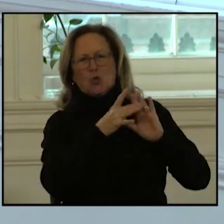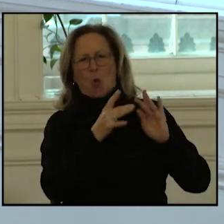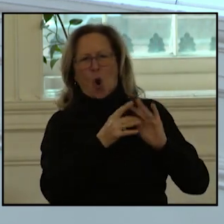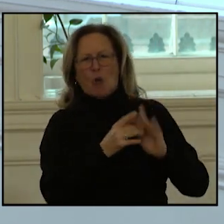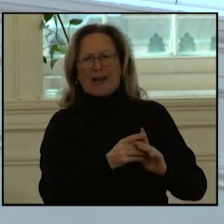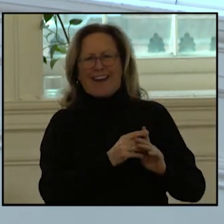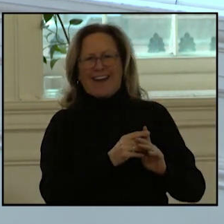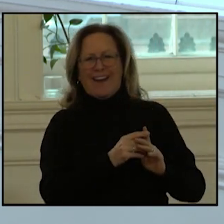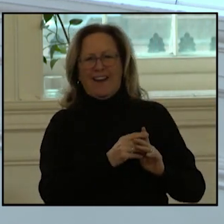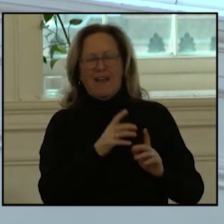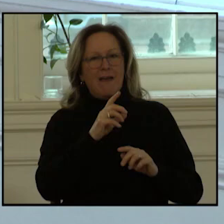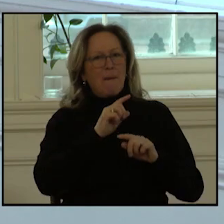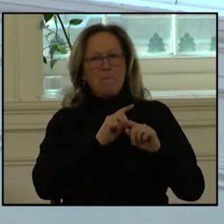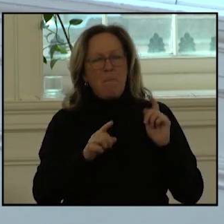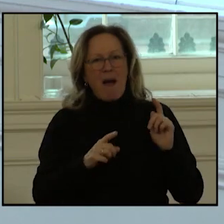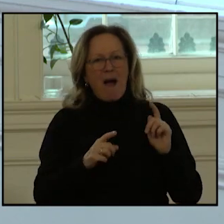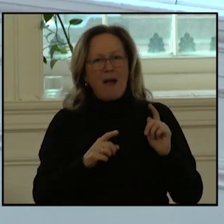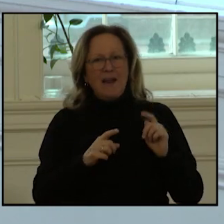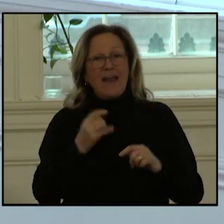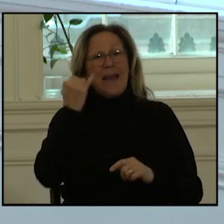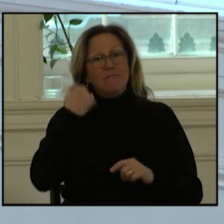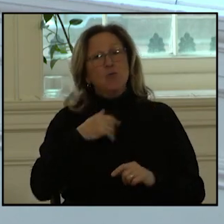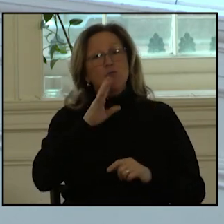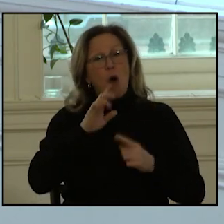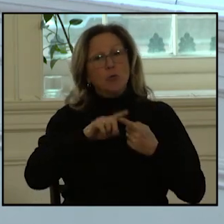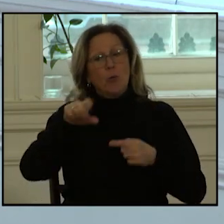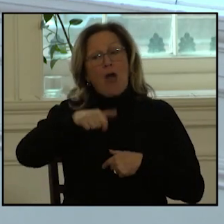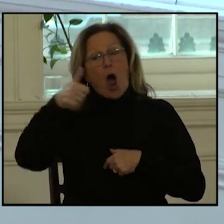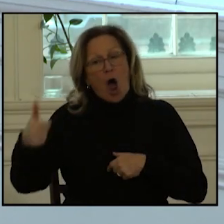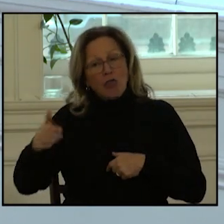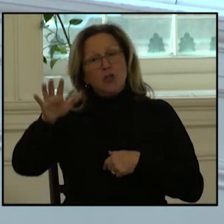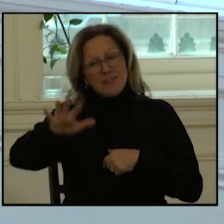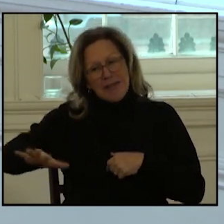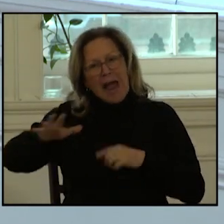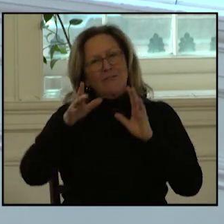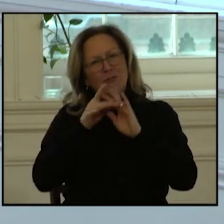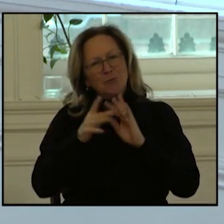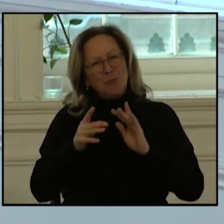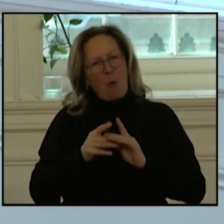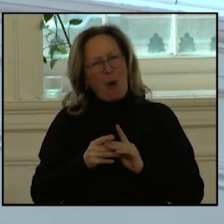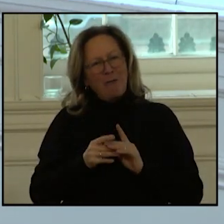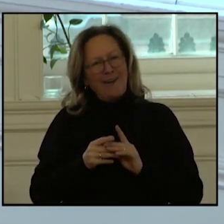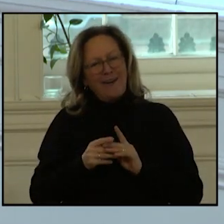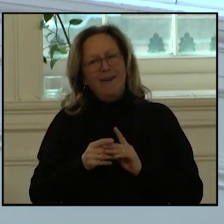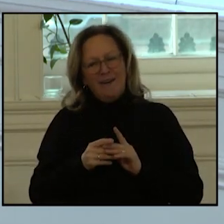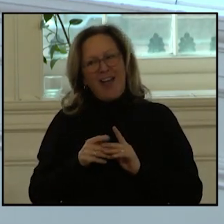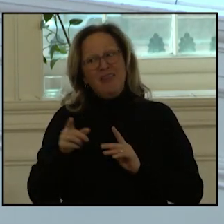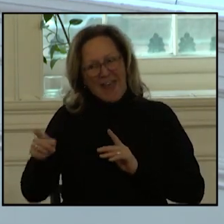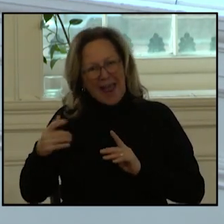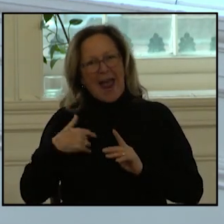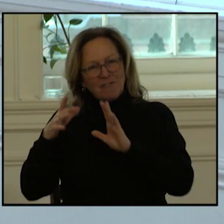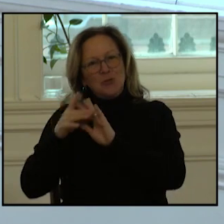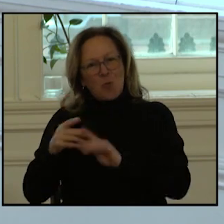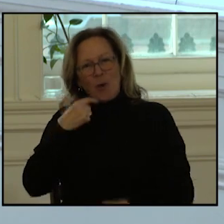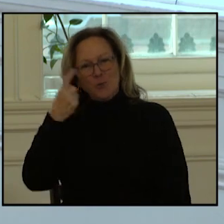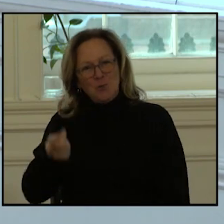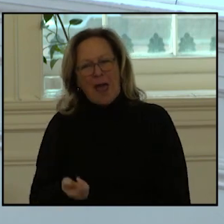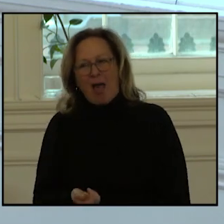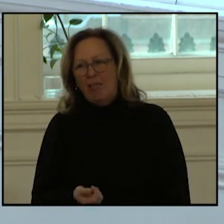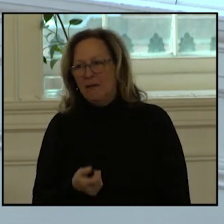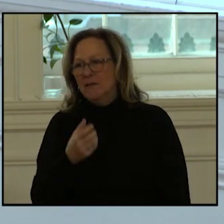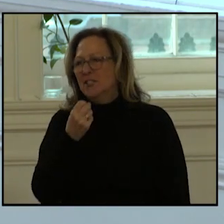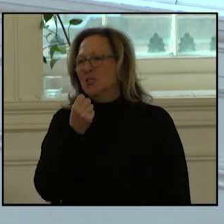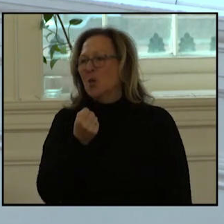that lion, the lion has another side of the story to tell. So now that we are in that age or this generation